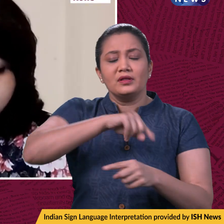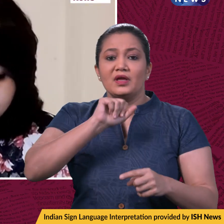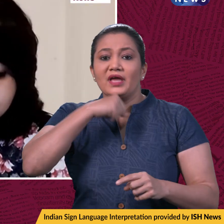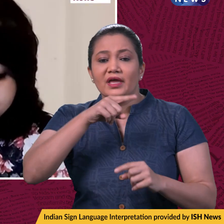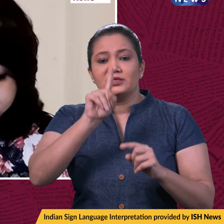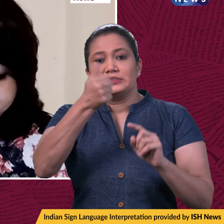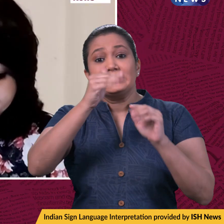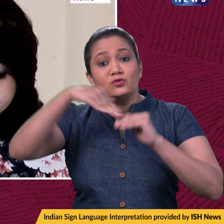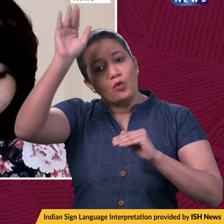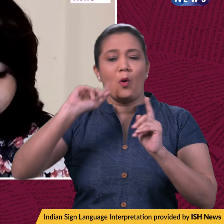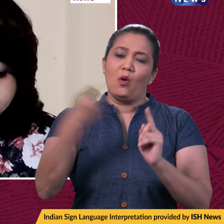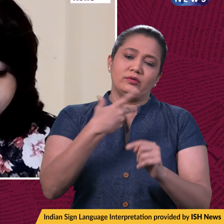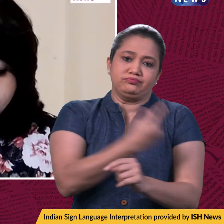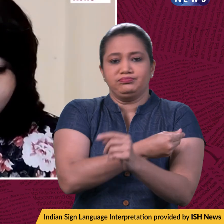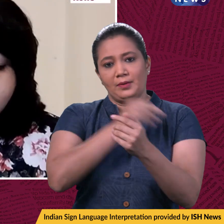age of 60.